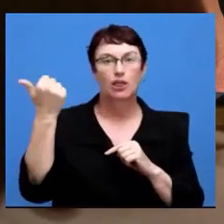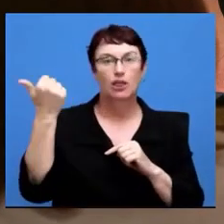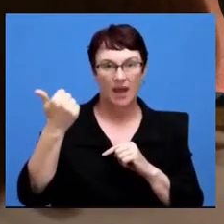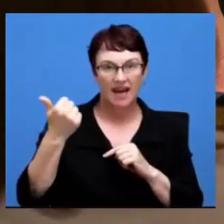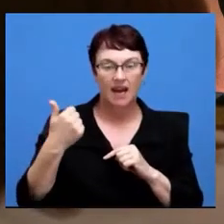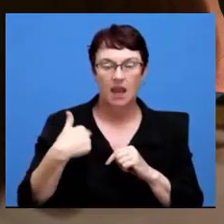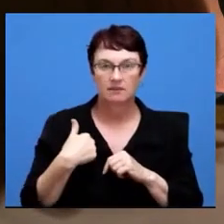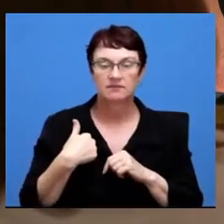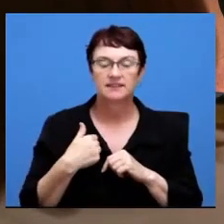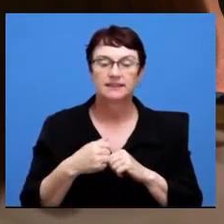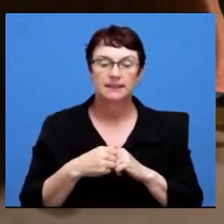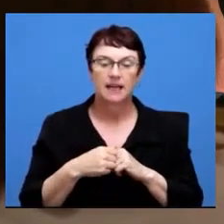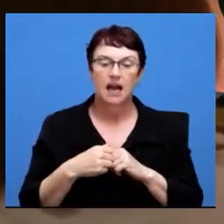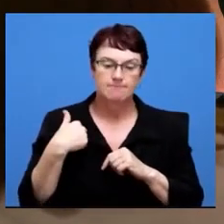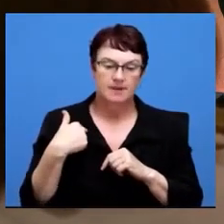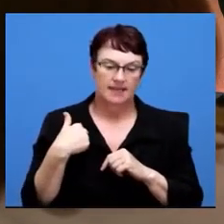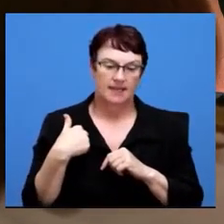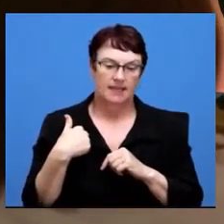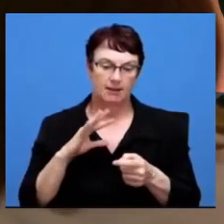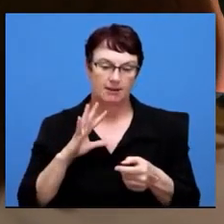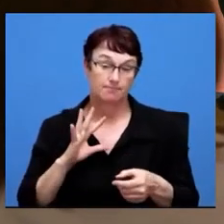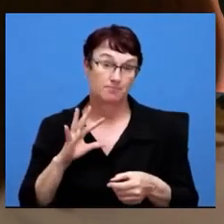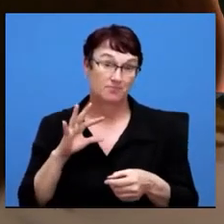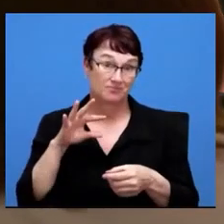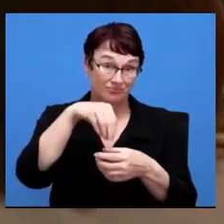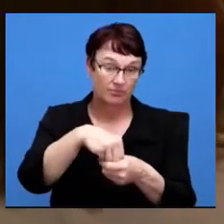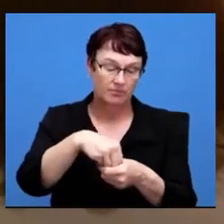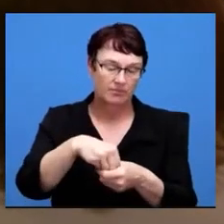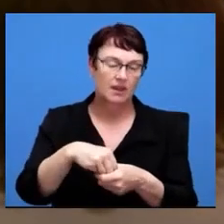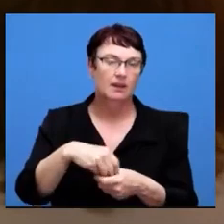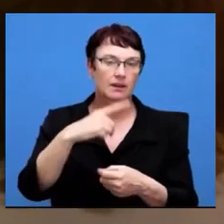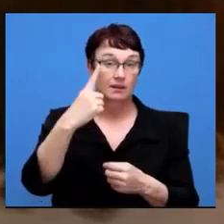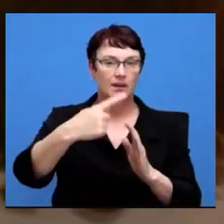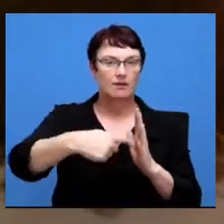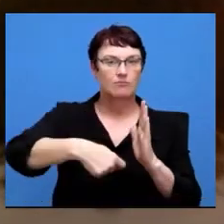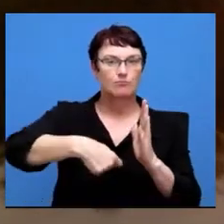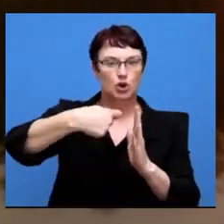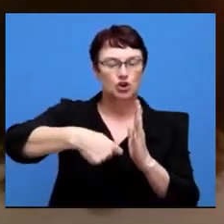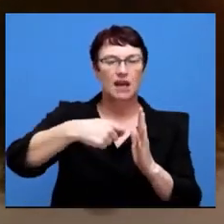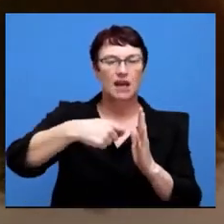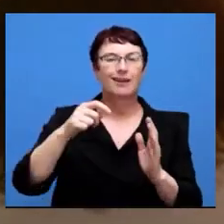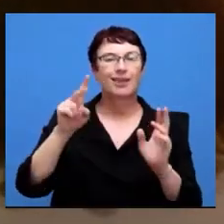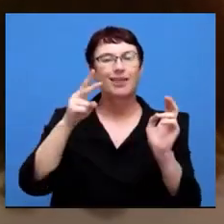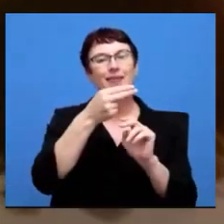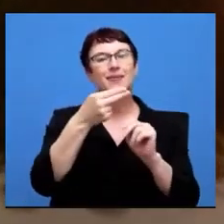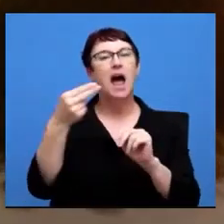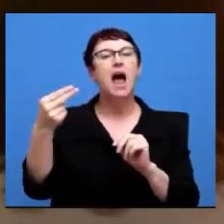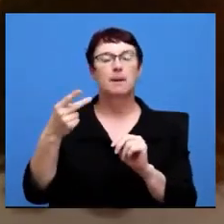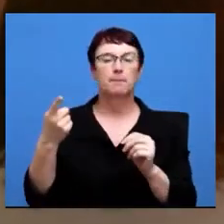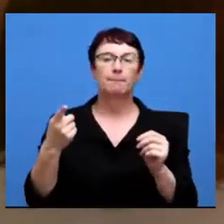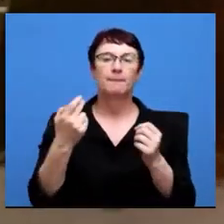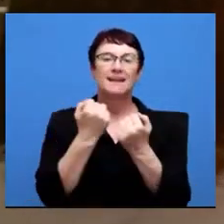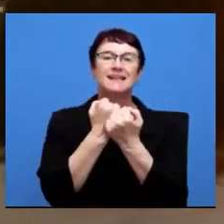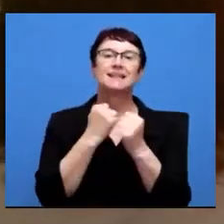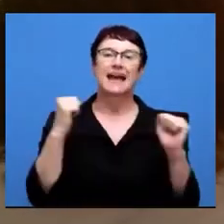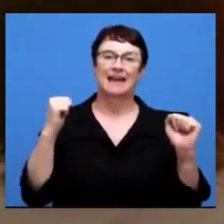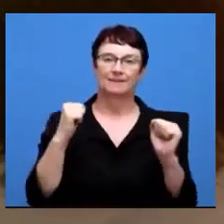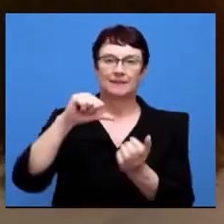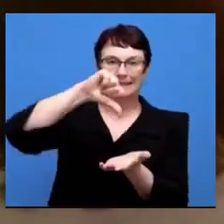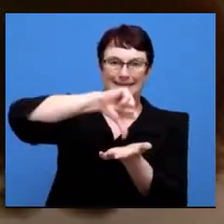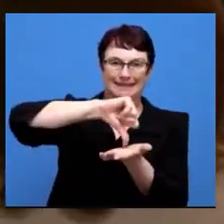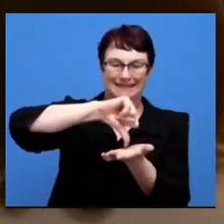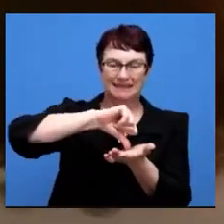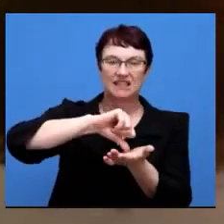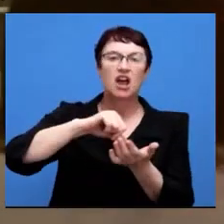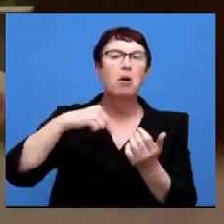were part of one of the projects, Safe Cities. So we did small part about the parks and safe spaces for